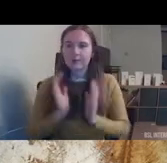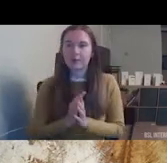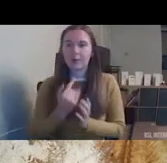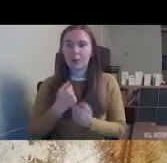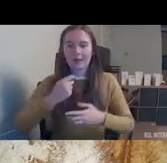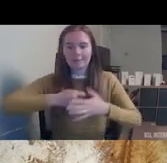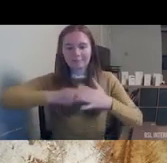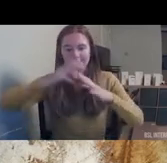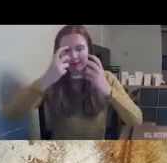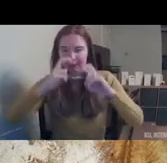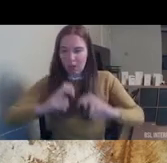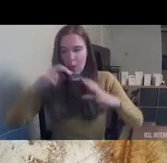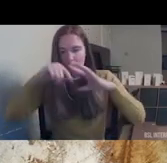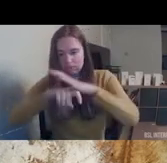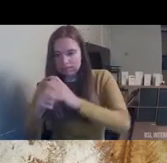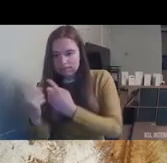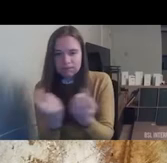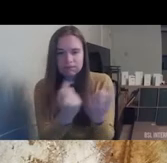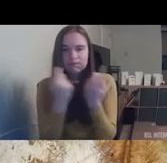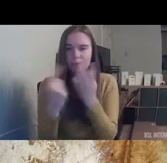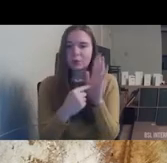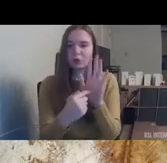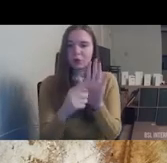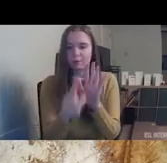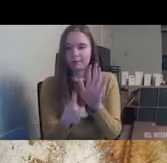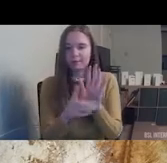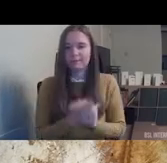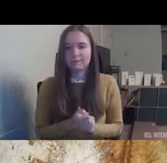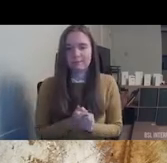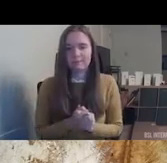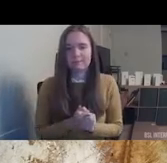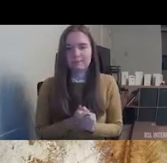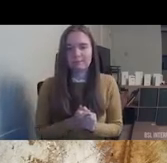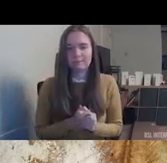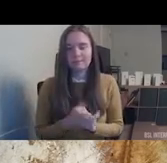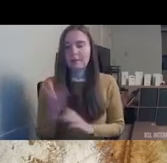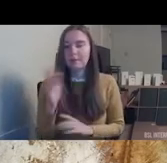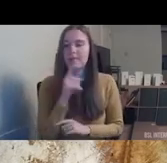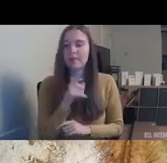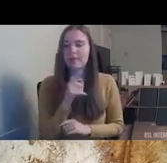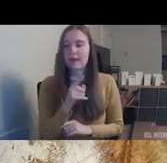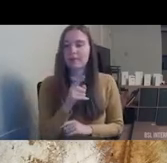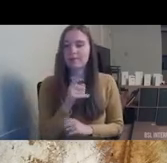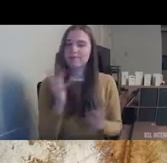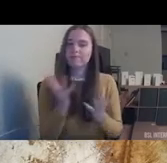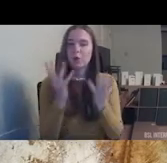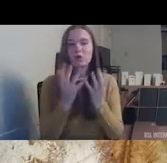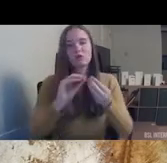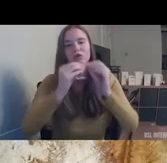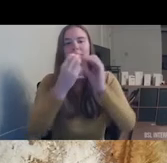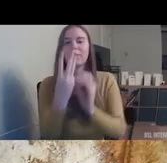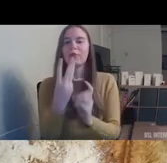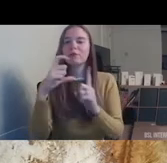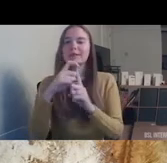as, as represented. And from that, we generate 3D bronze cast